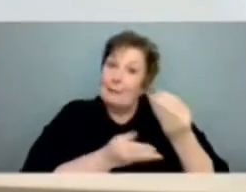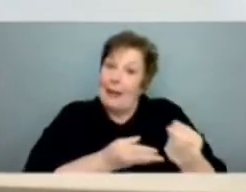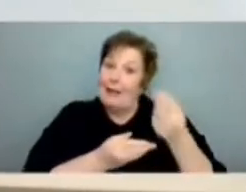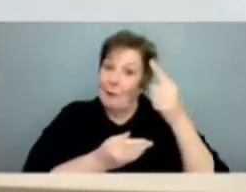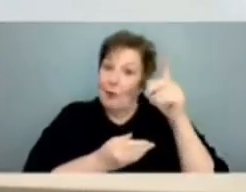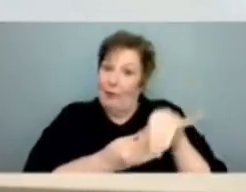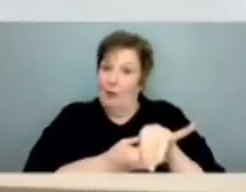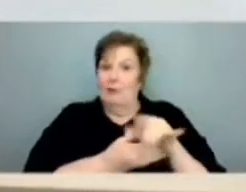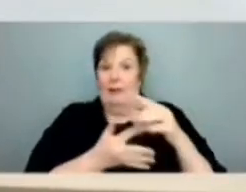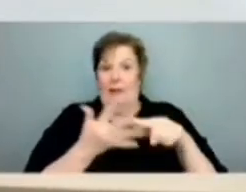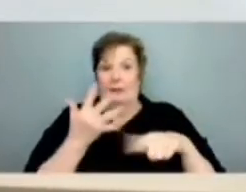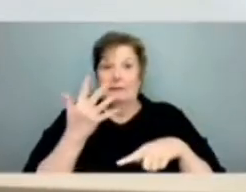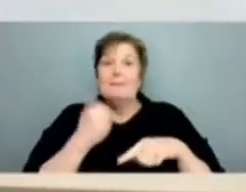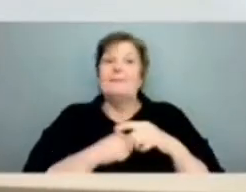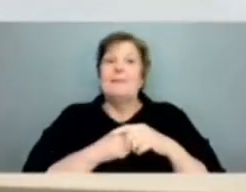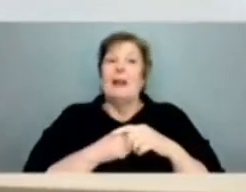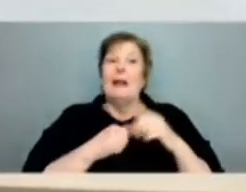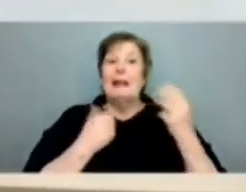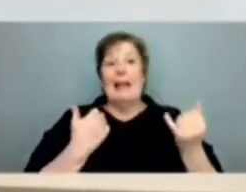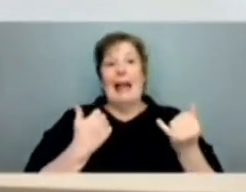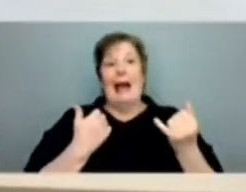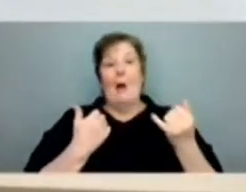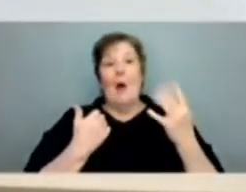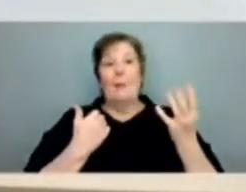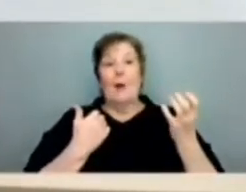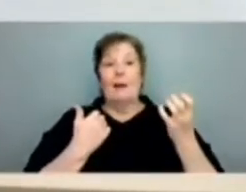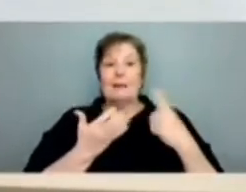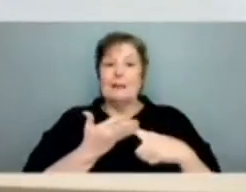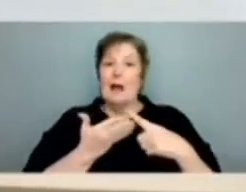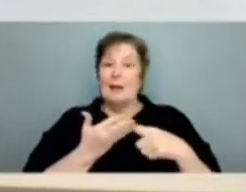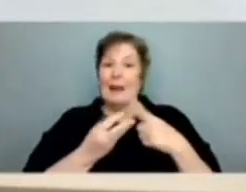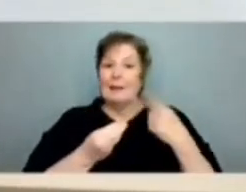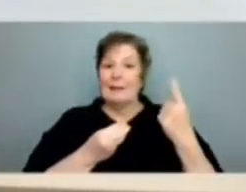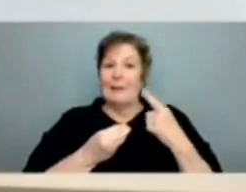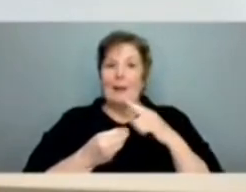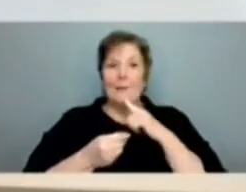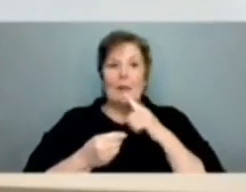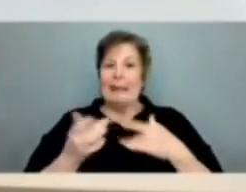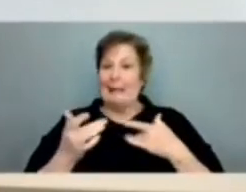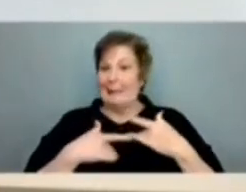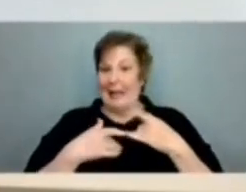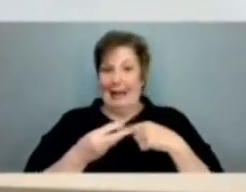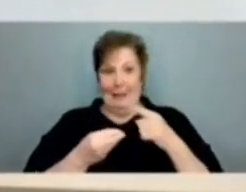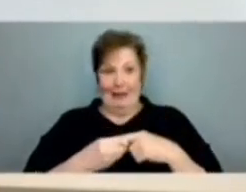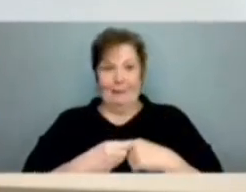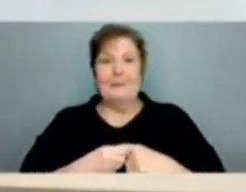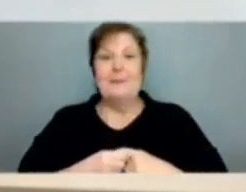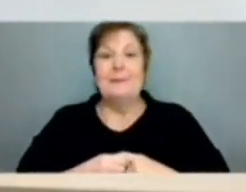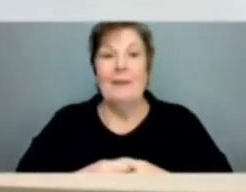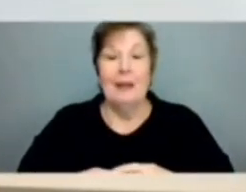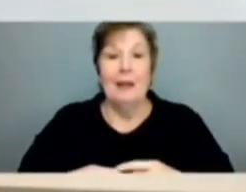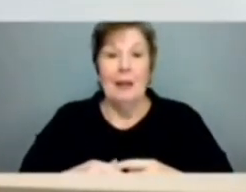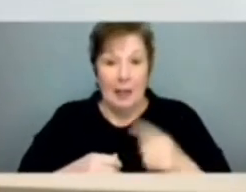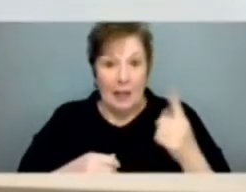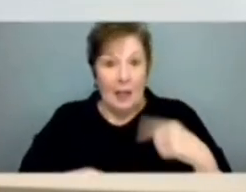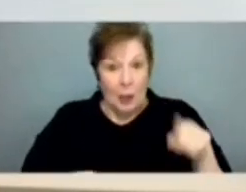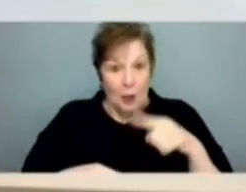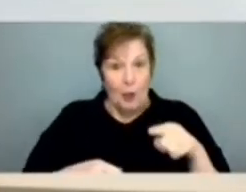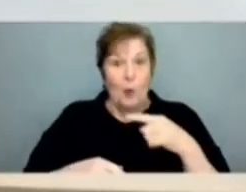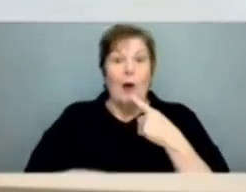So now I'm going to talk about something that I'm actually really excited about. You all have